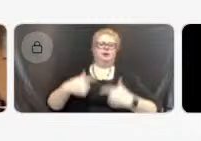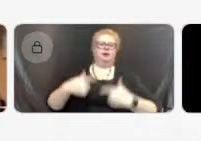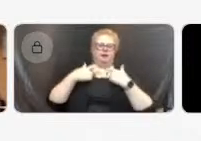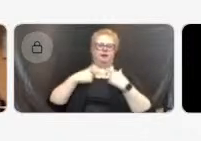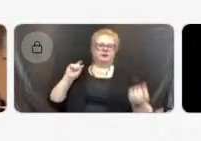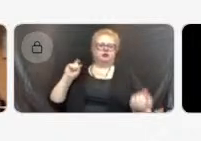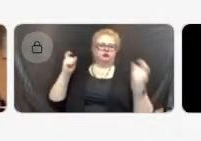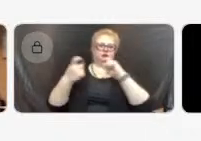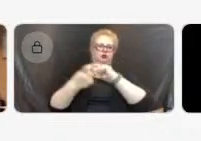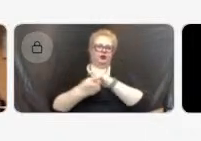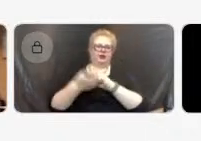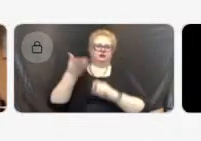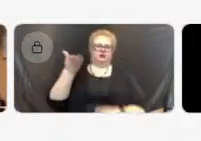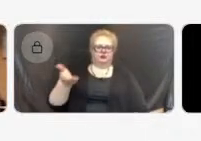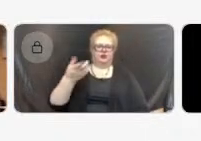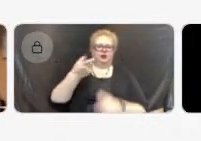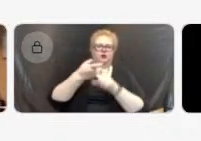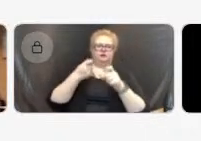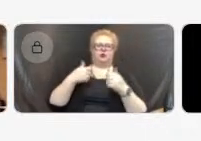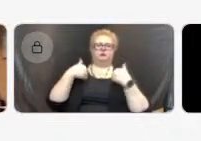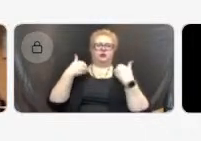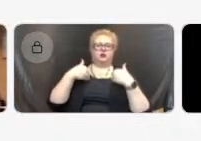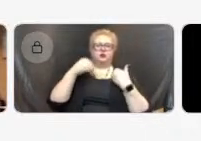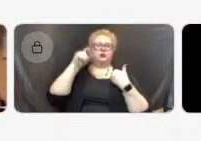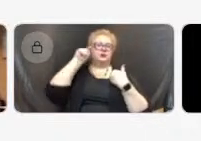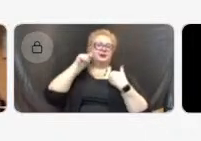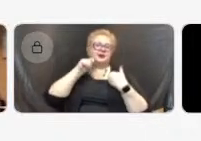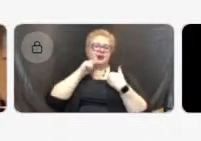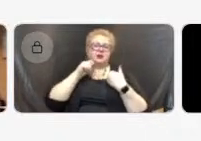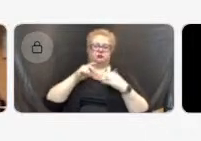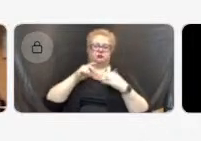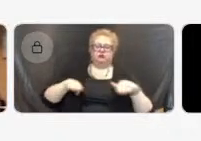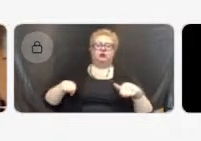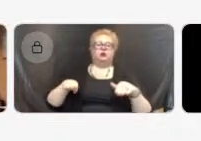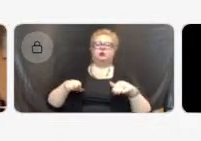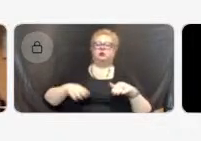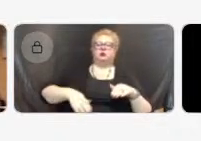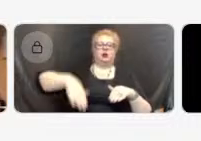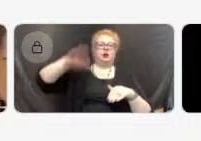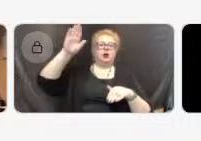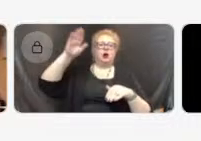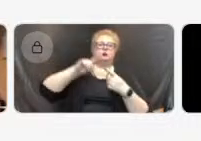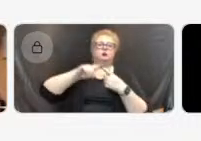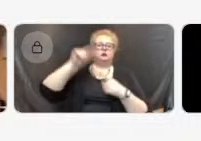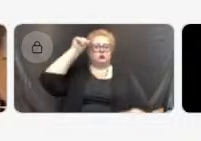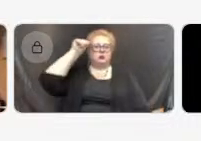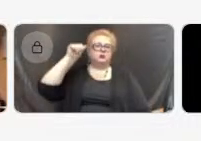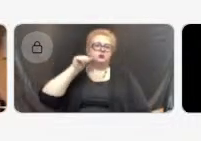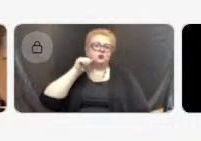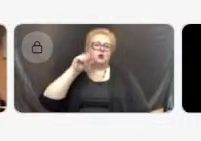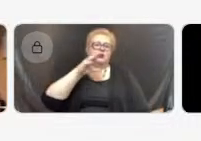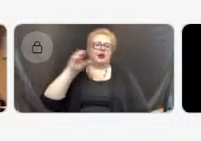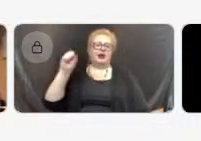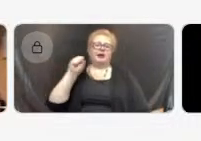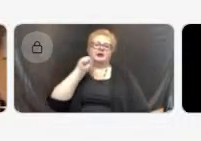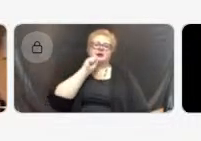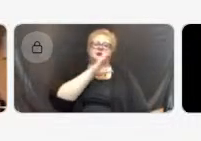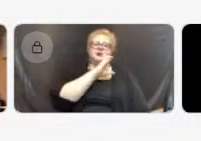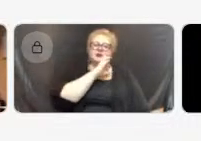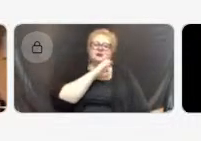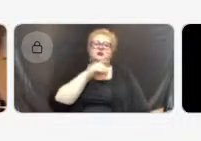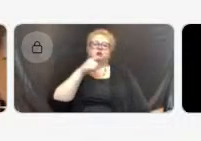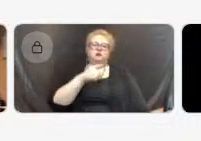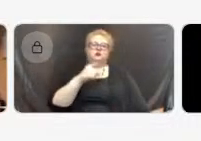that neighborhood, from teenagers, from children, all the way up to adults and seniors. So you have